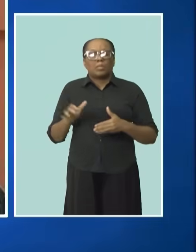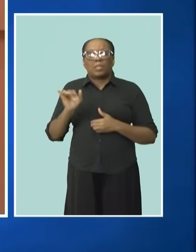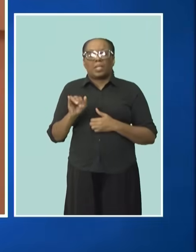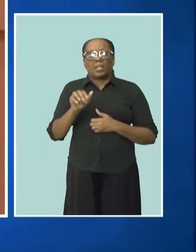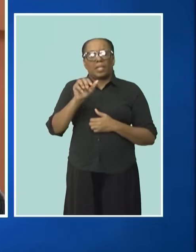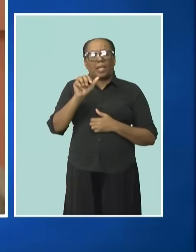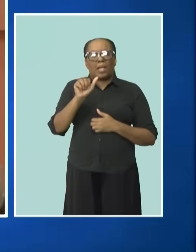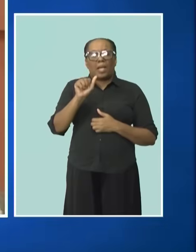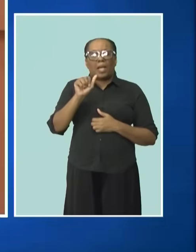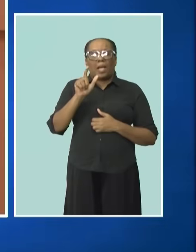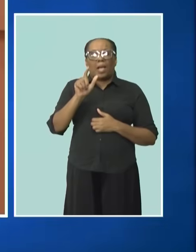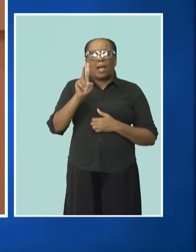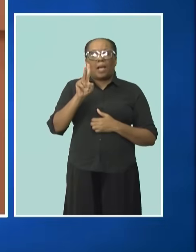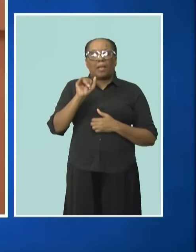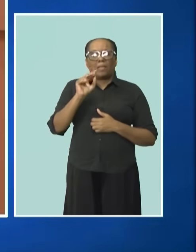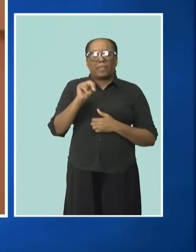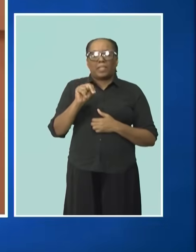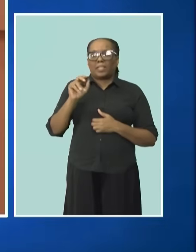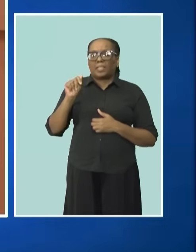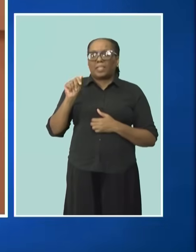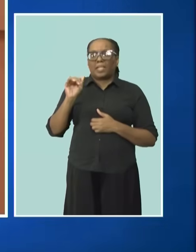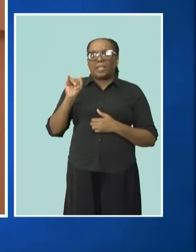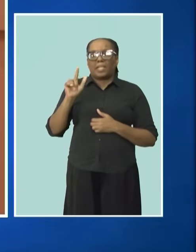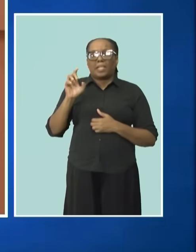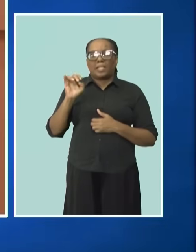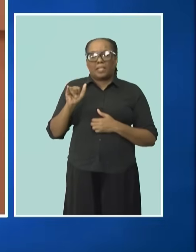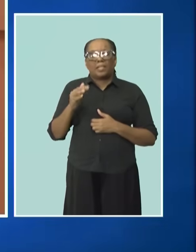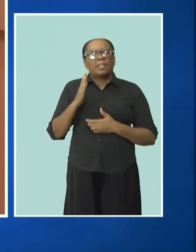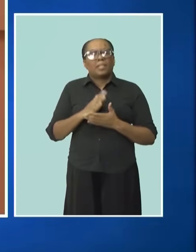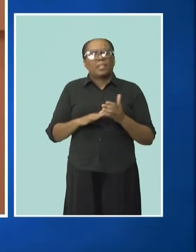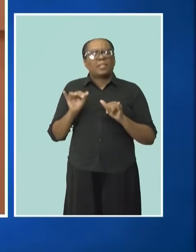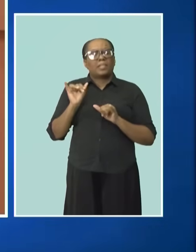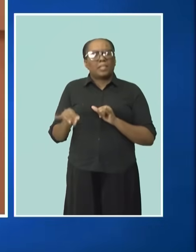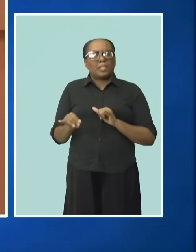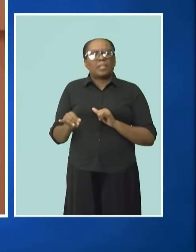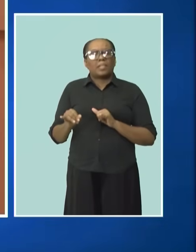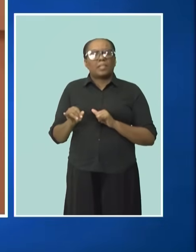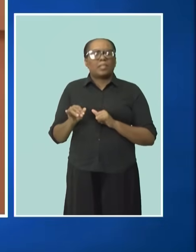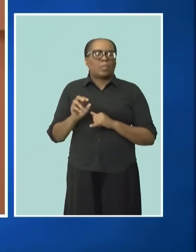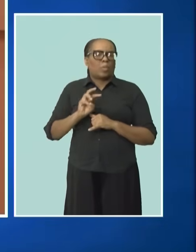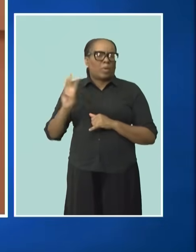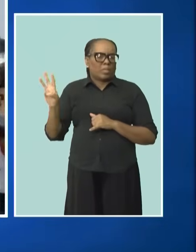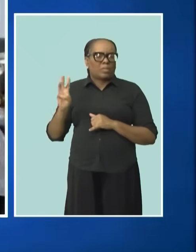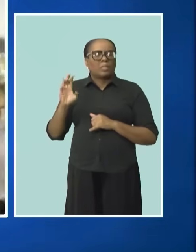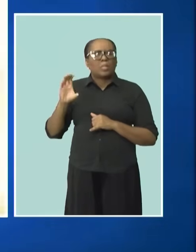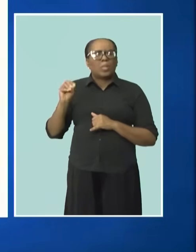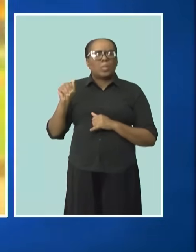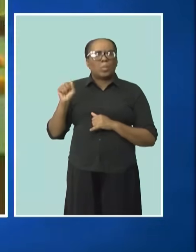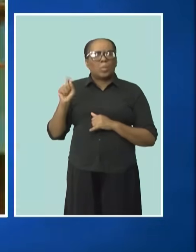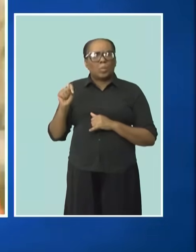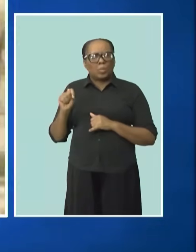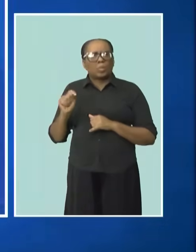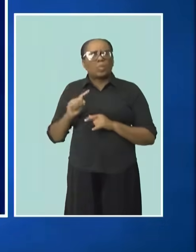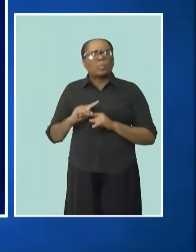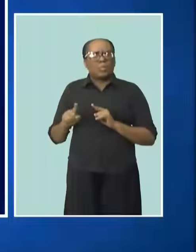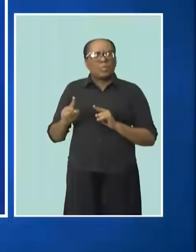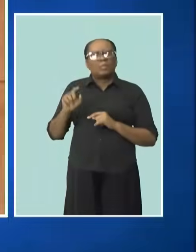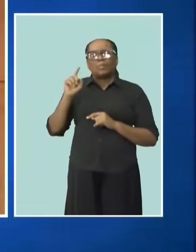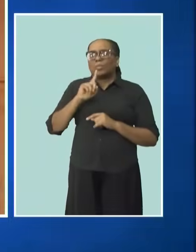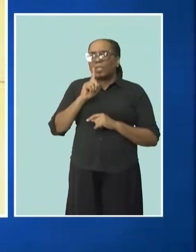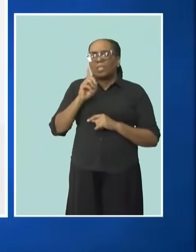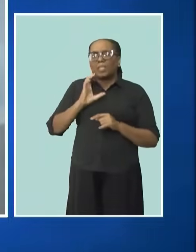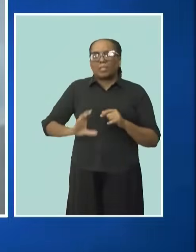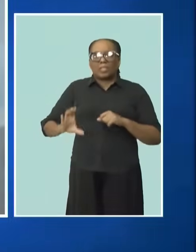And a lot of them are staying at Airbnbs, and some will be staying on the West Coast properties as well. And the delegates from